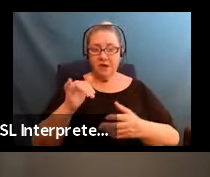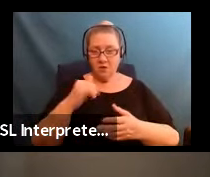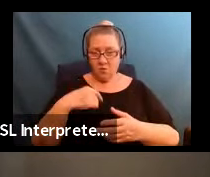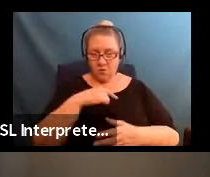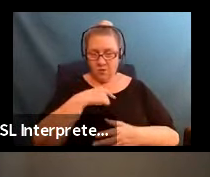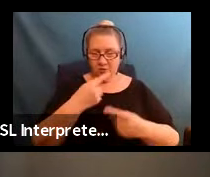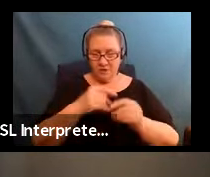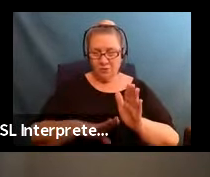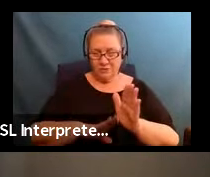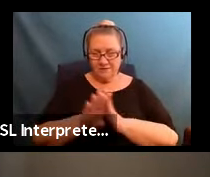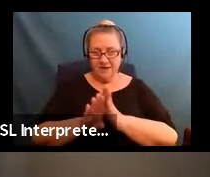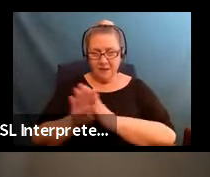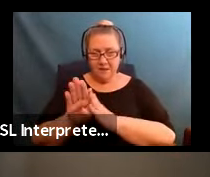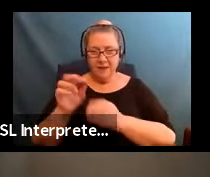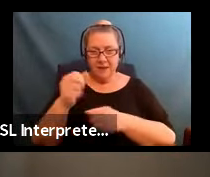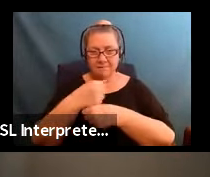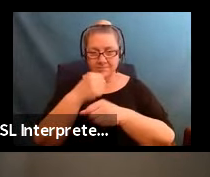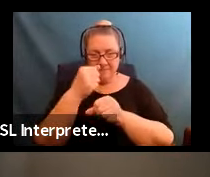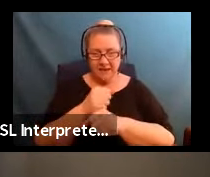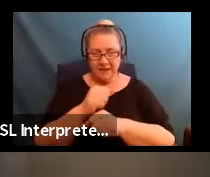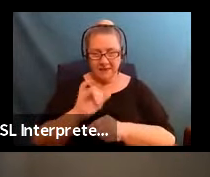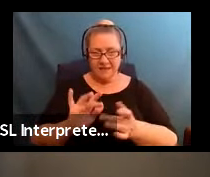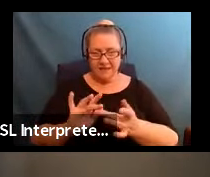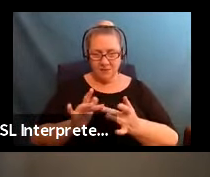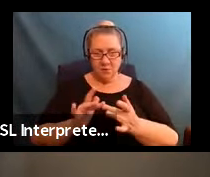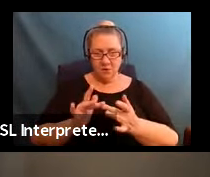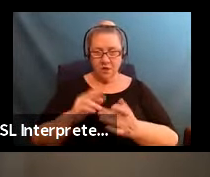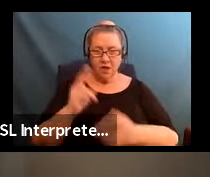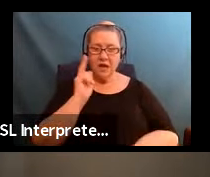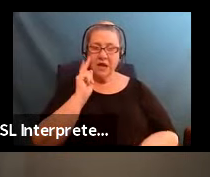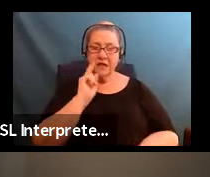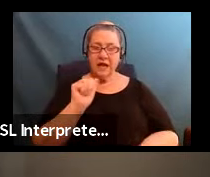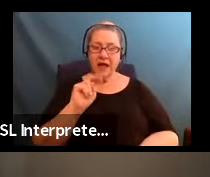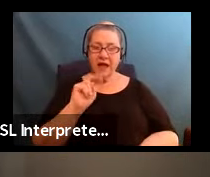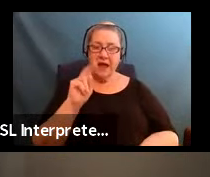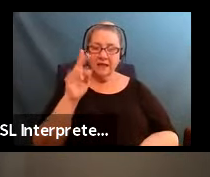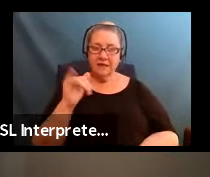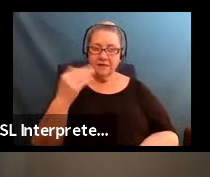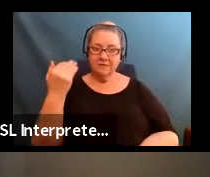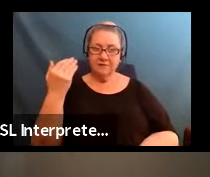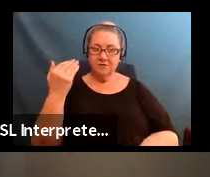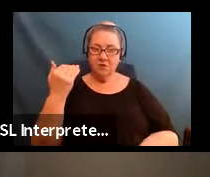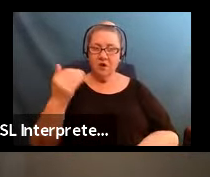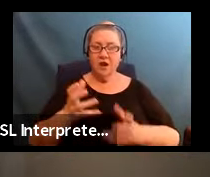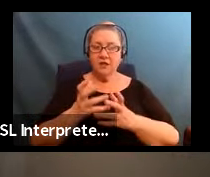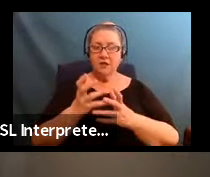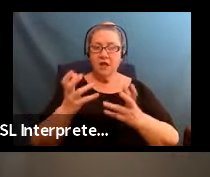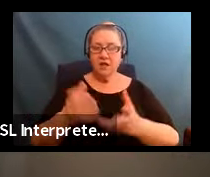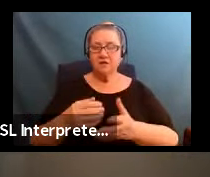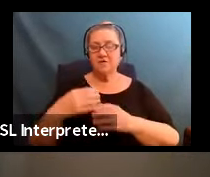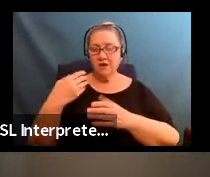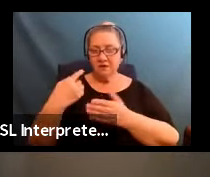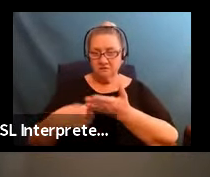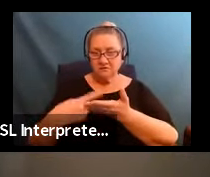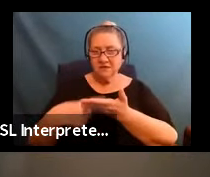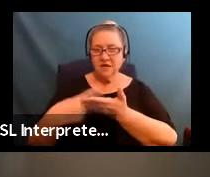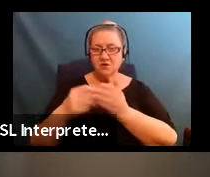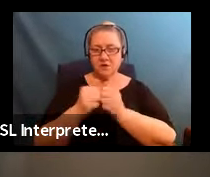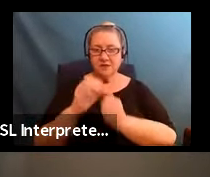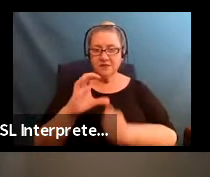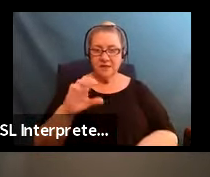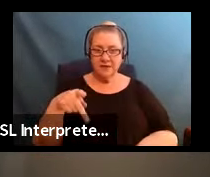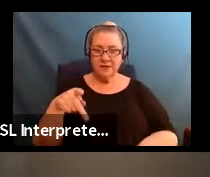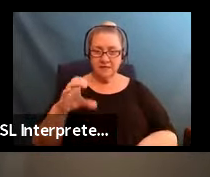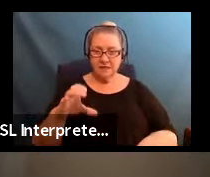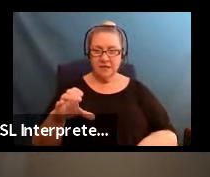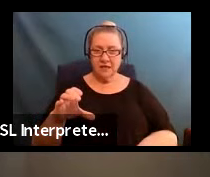network and the makeup of the network. And I think I saw Andy a little while ago, and certainly lots of conversations with CPCA and FQHC.